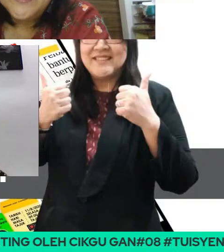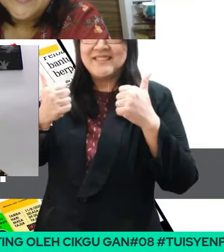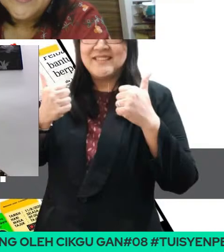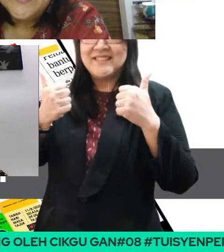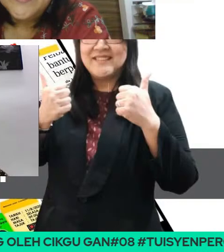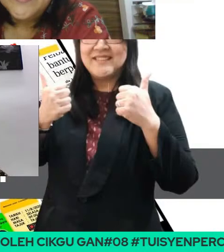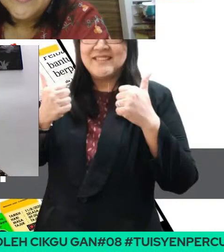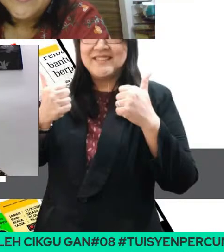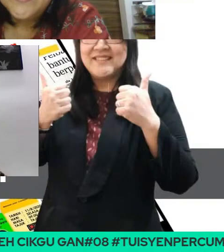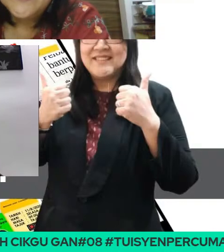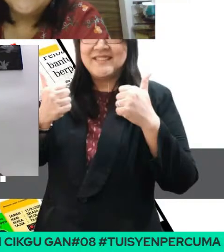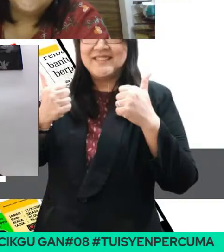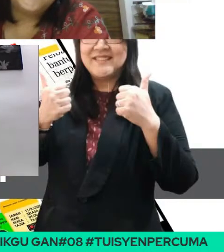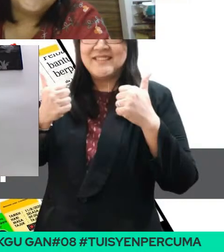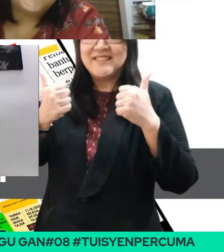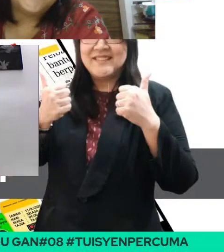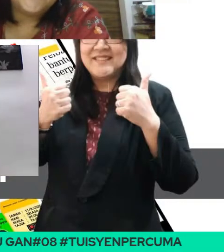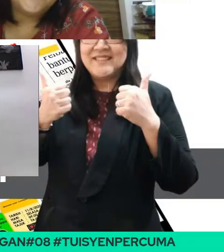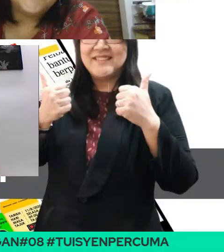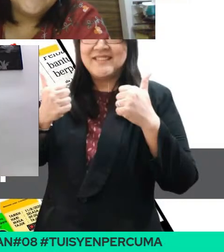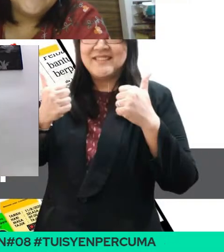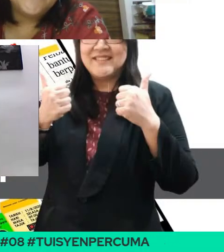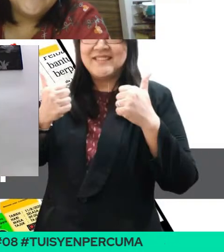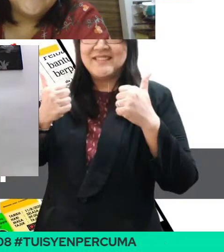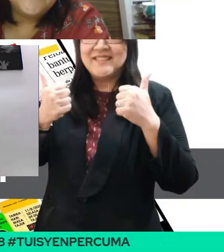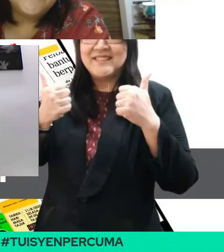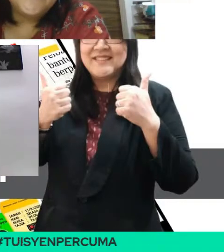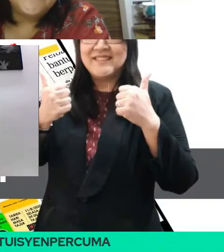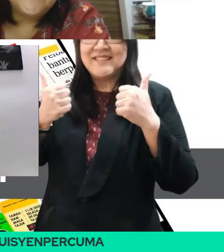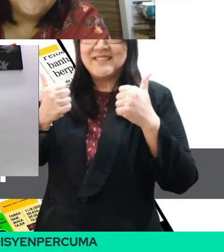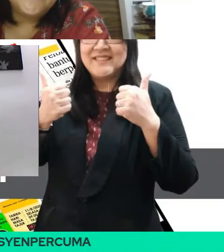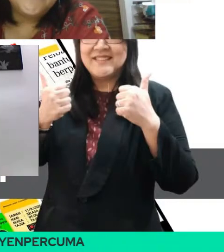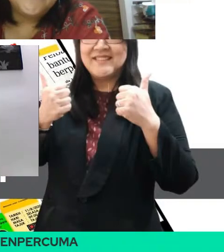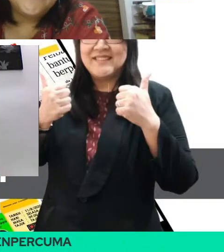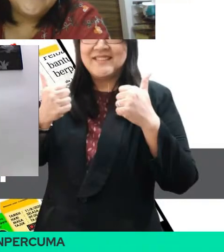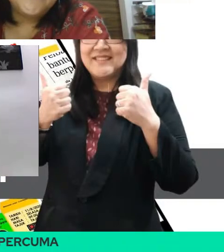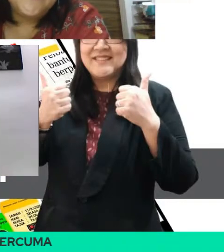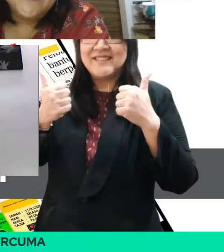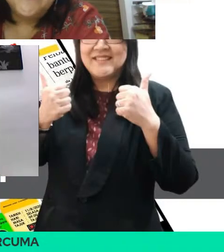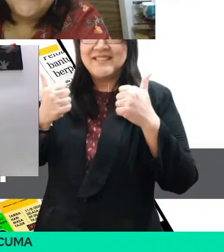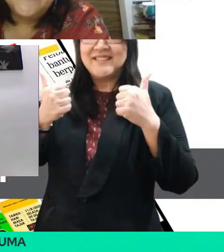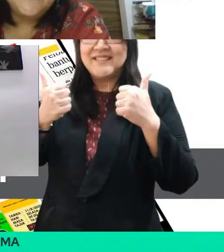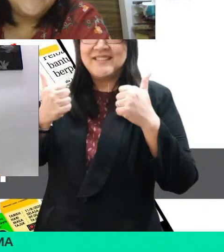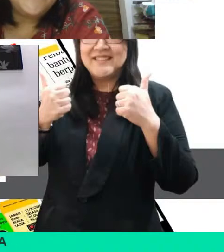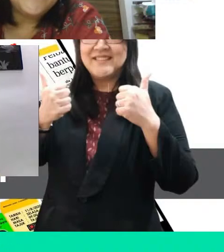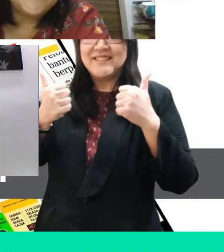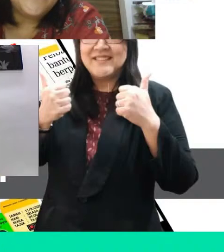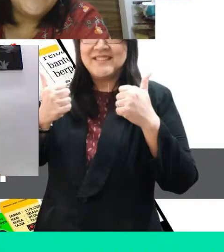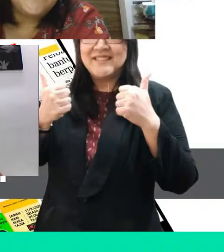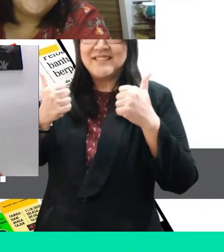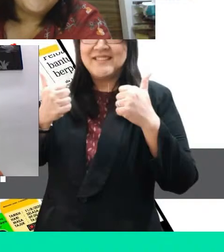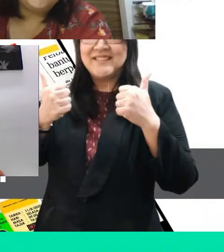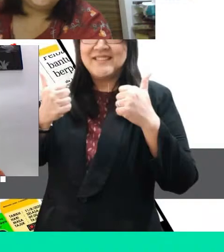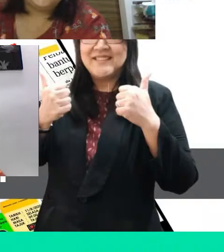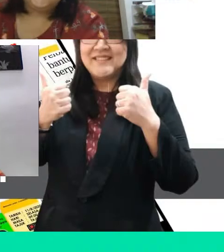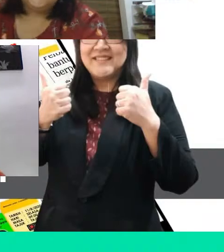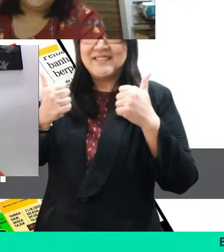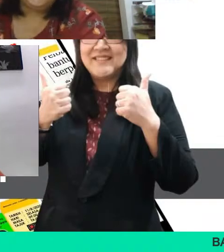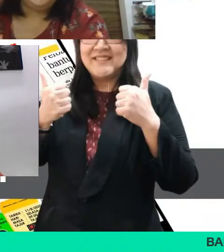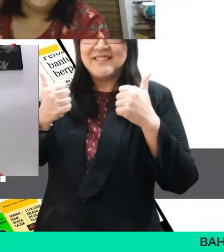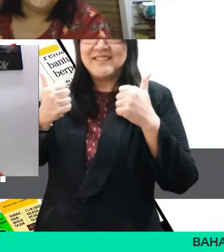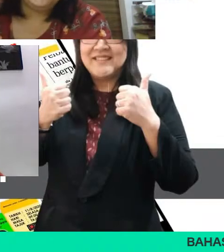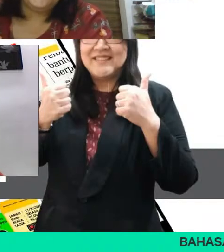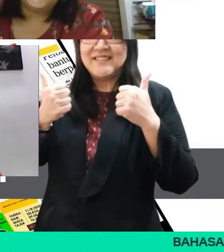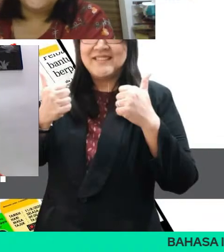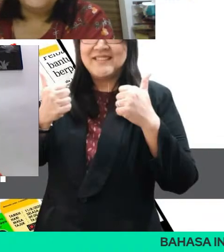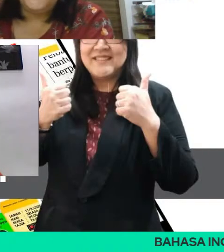she noted it. That's why I told you to become a member of EDDA Junior. Yes. Understand?